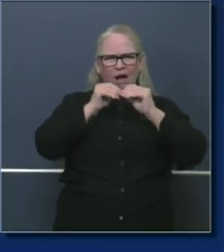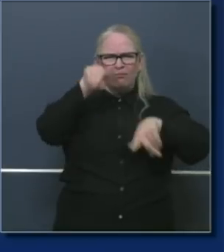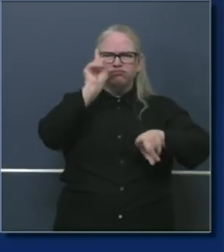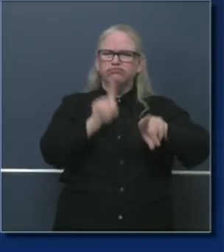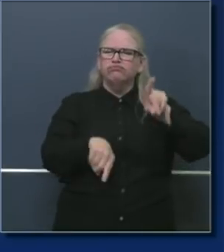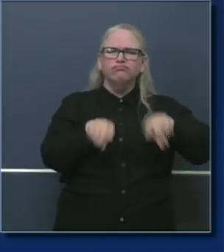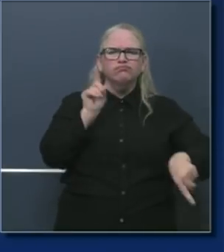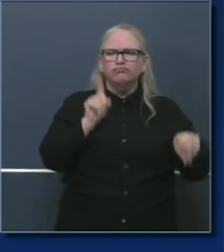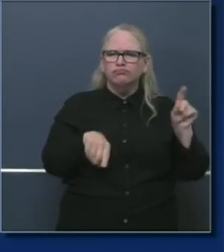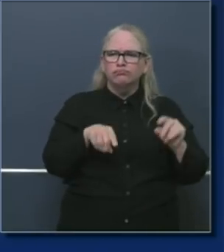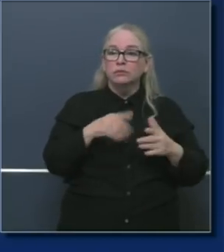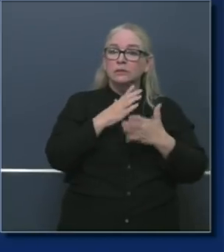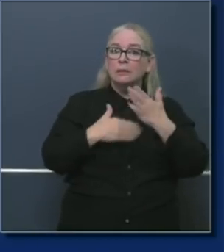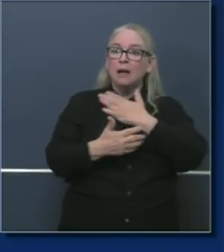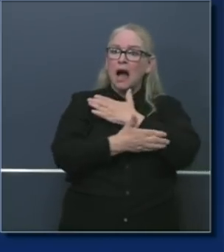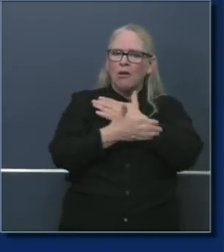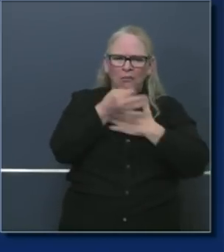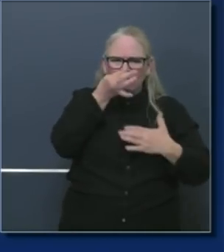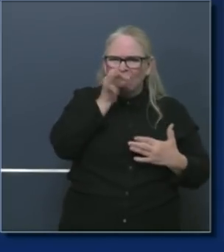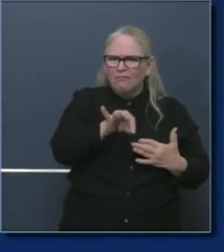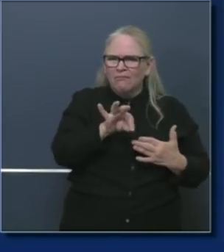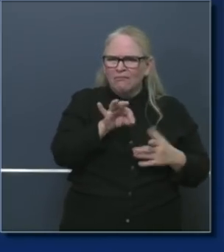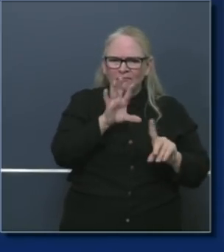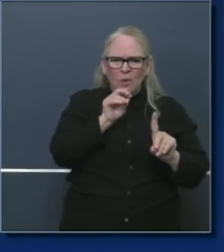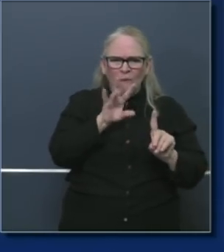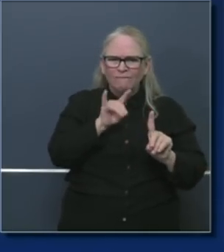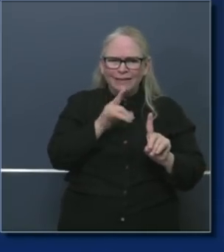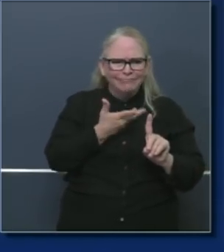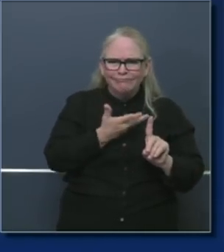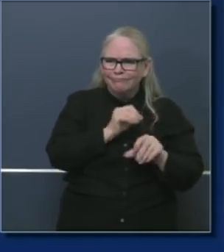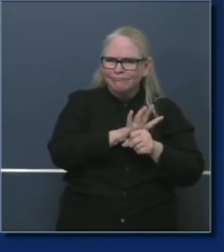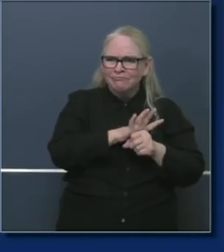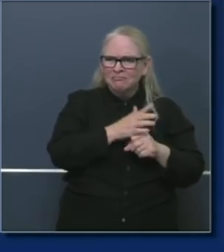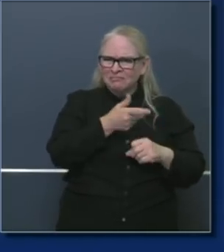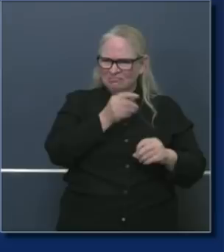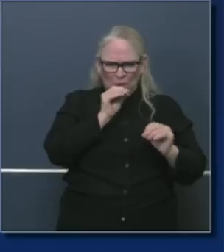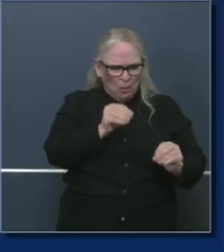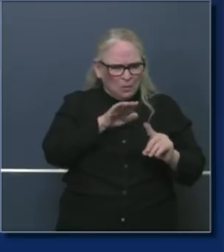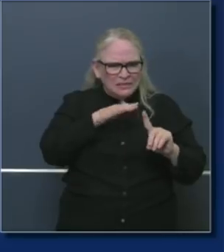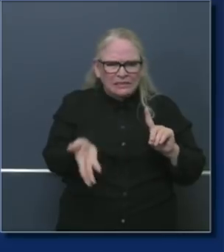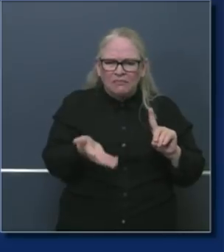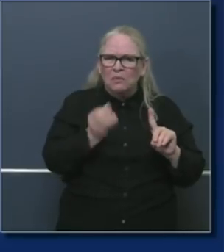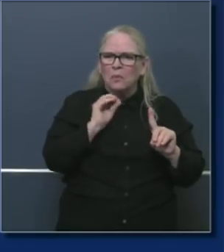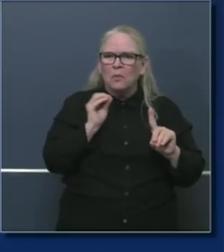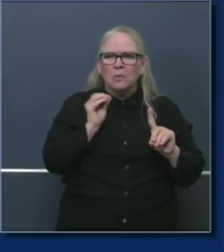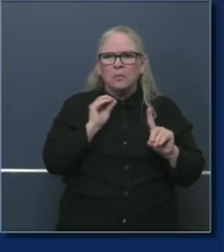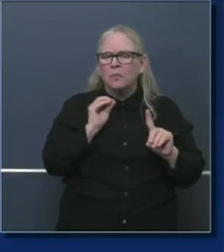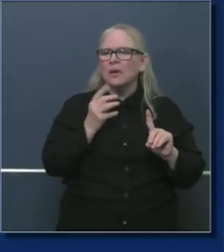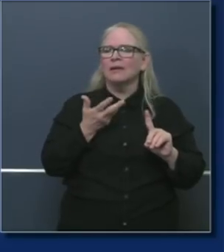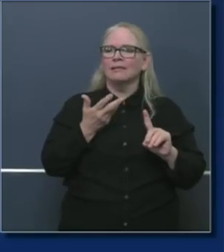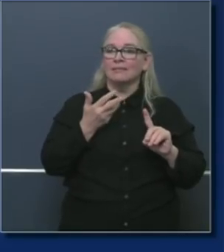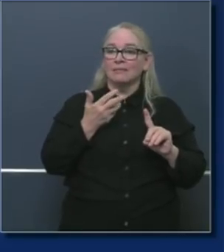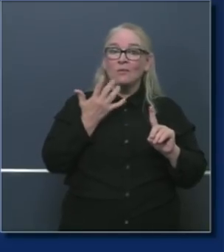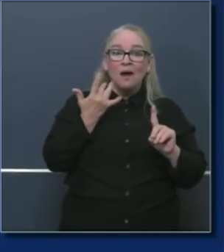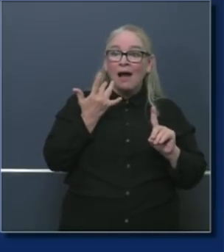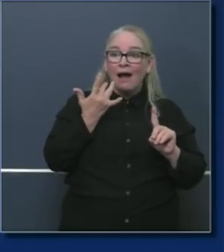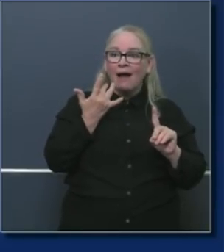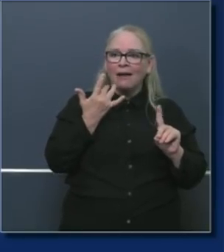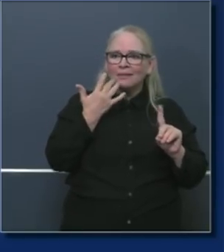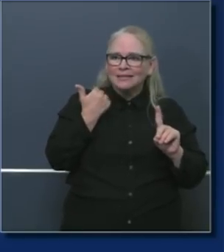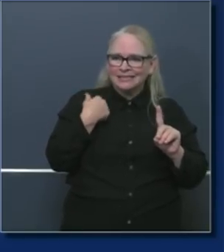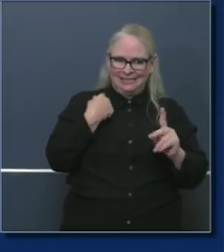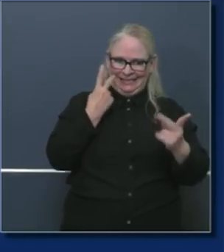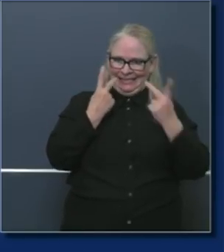counties with few cases and no deaths for many, many days, and that has contributed to the excellent data that we've seen